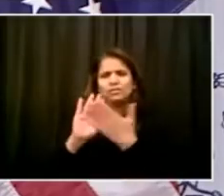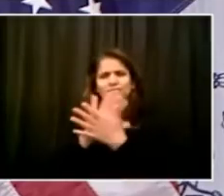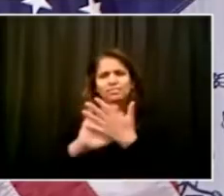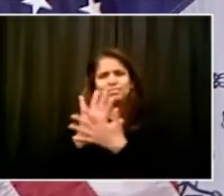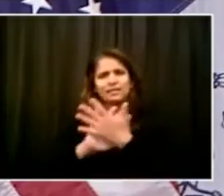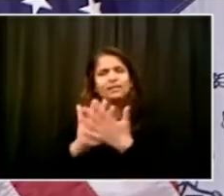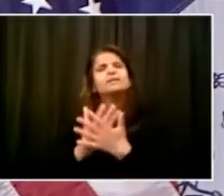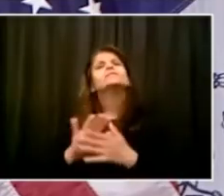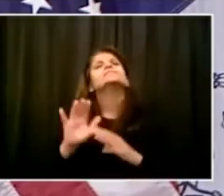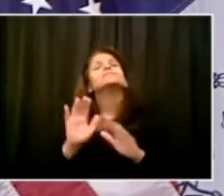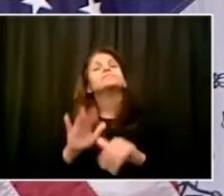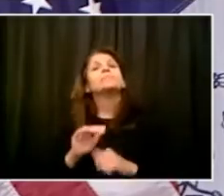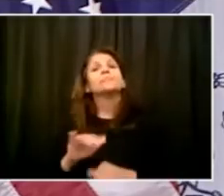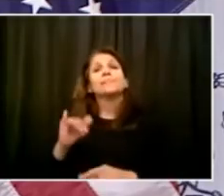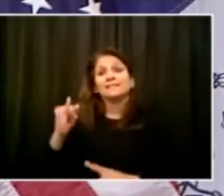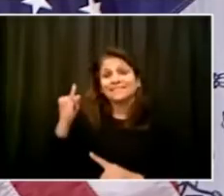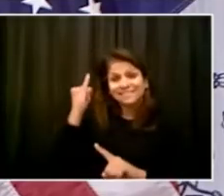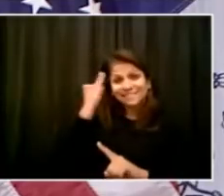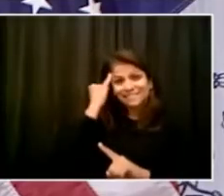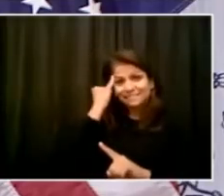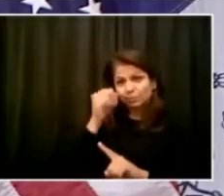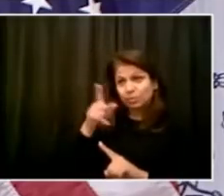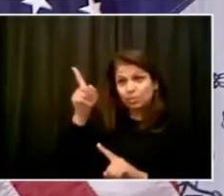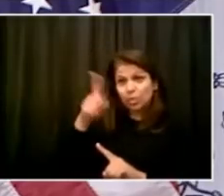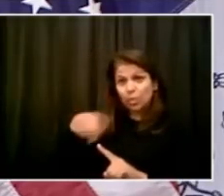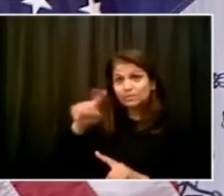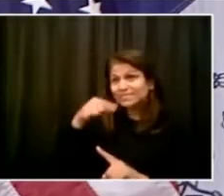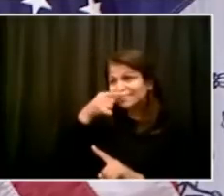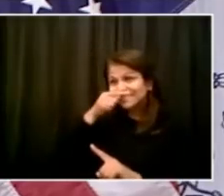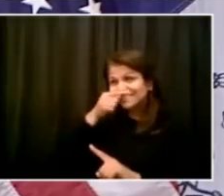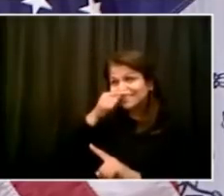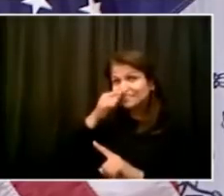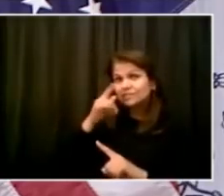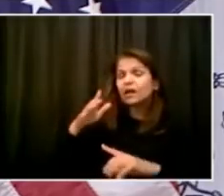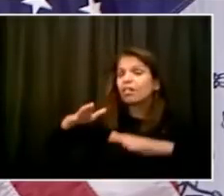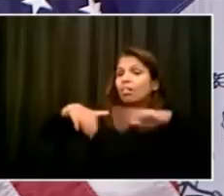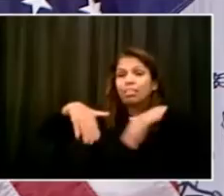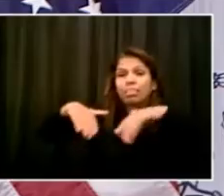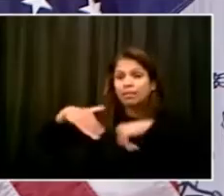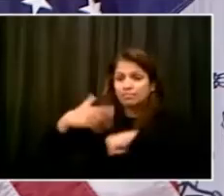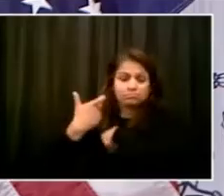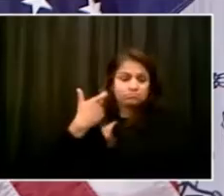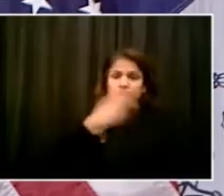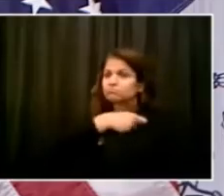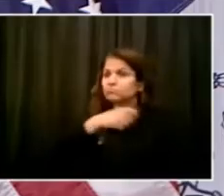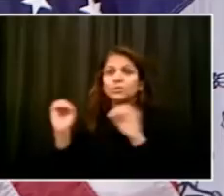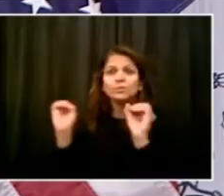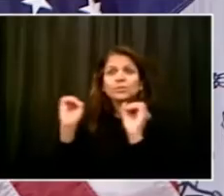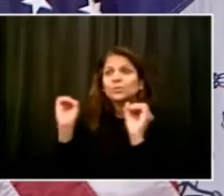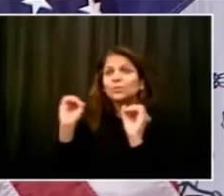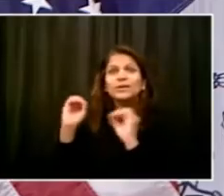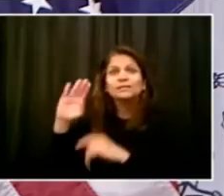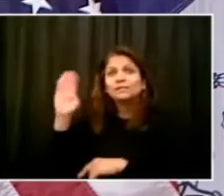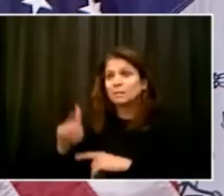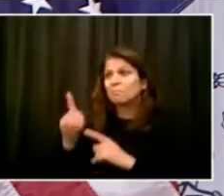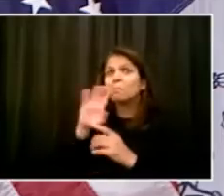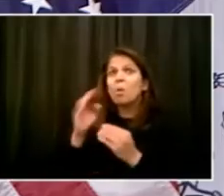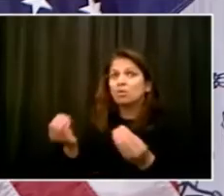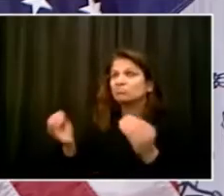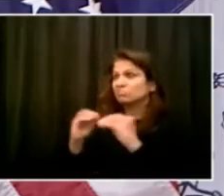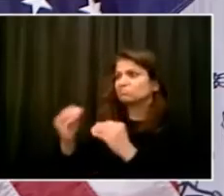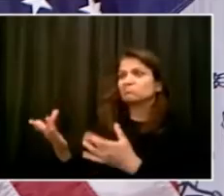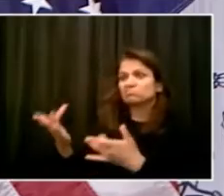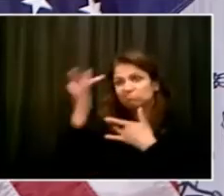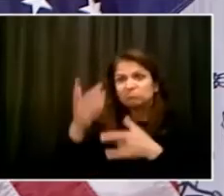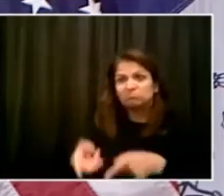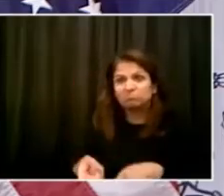otherwise, is that potentially contributing to the emergence of MIS-C? So I'll go back to you and then again welcome